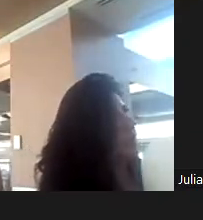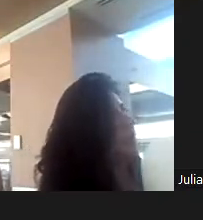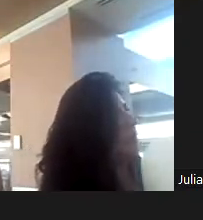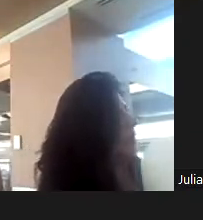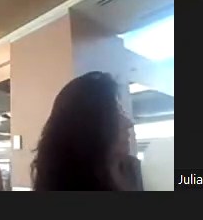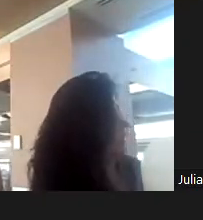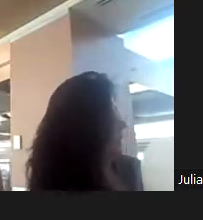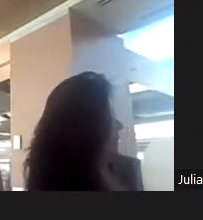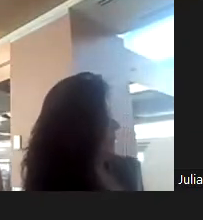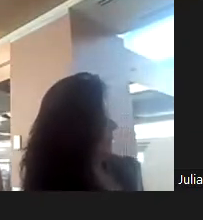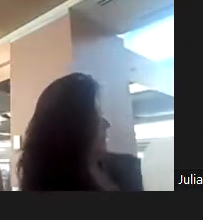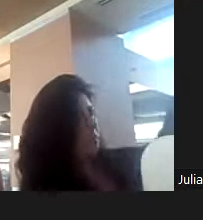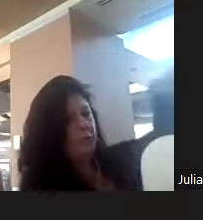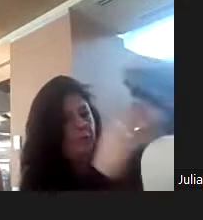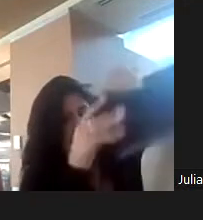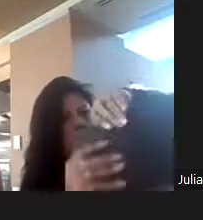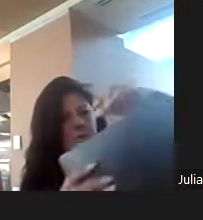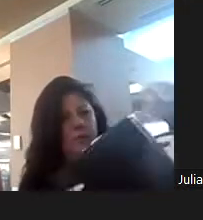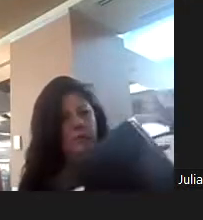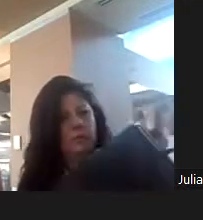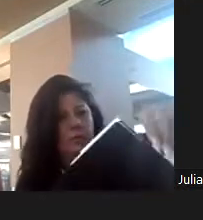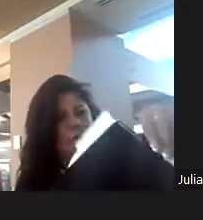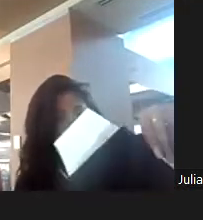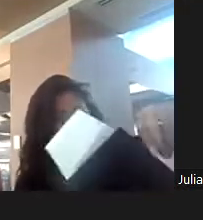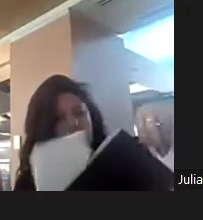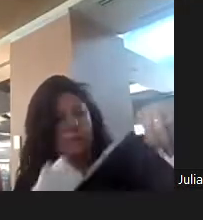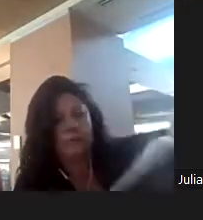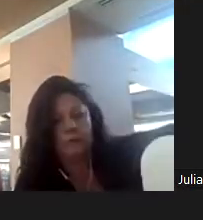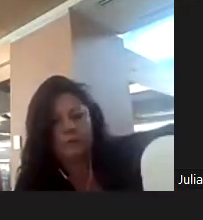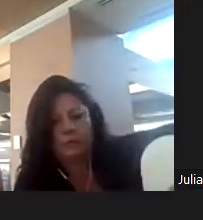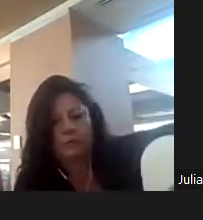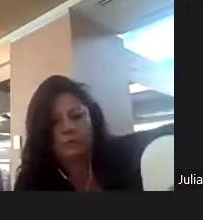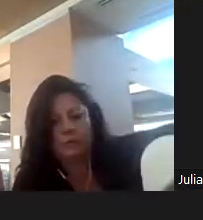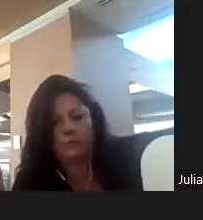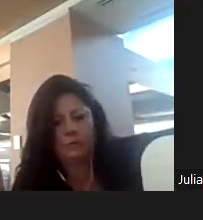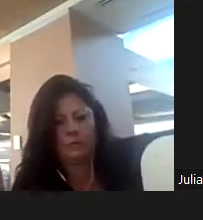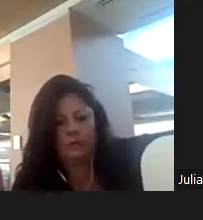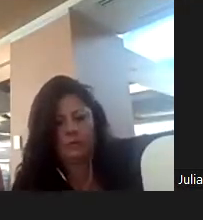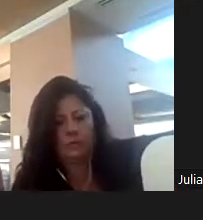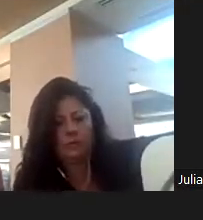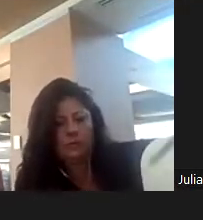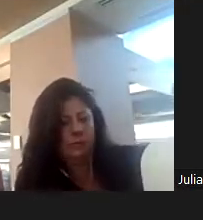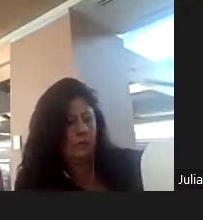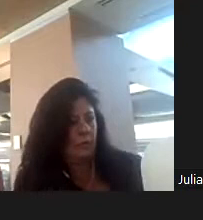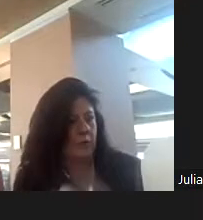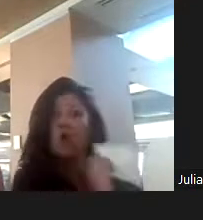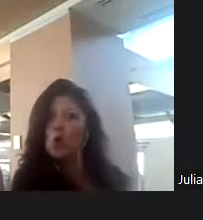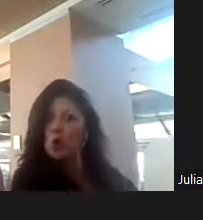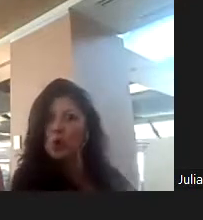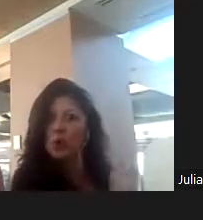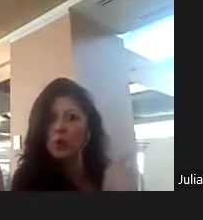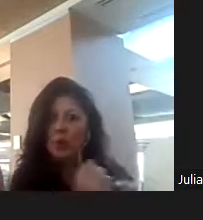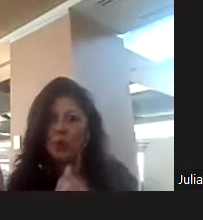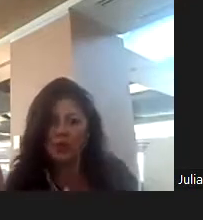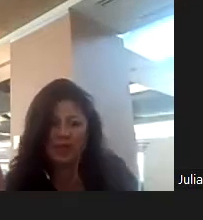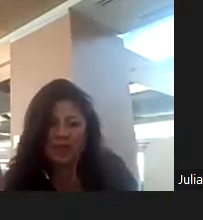area. And we would love to get an AFN lens on our plans.